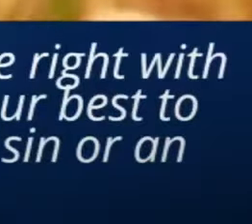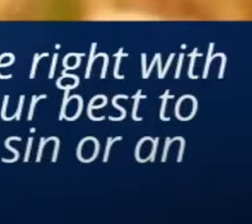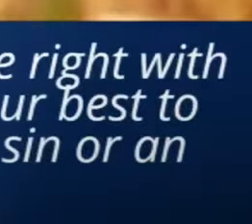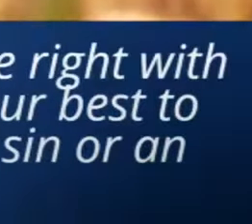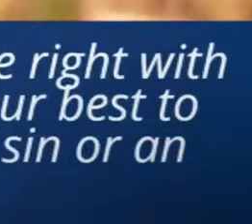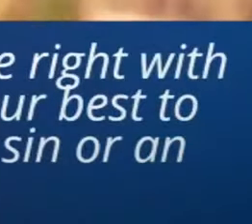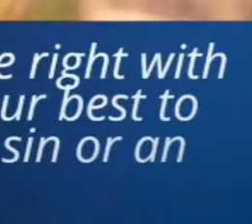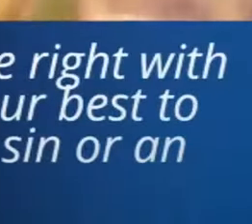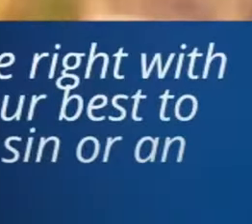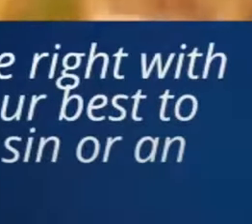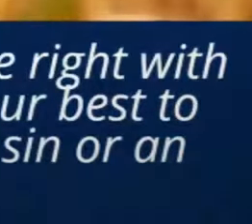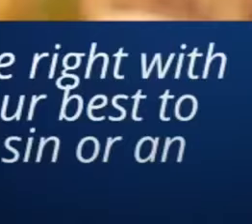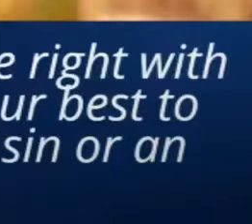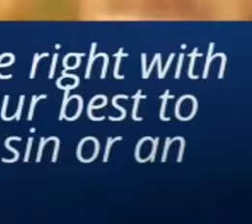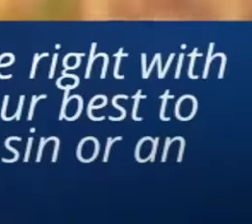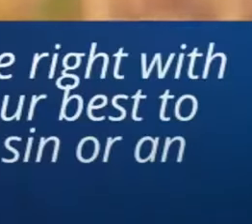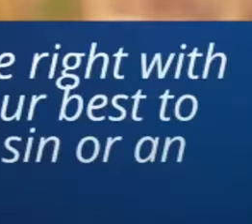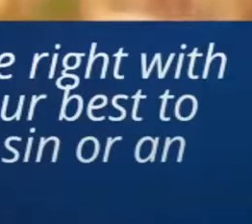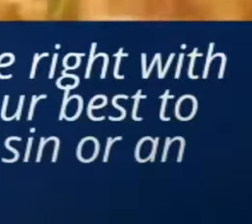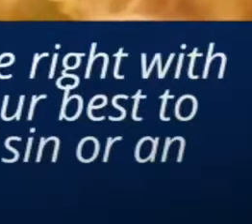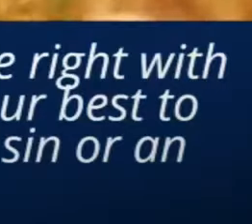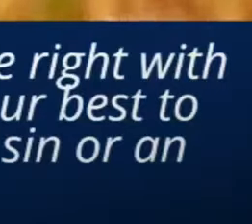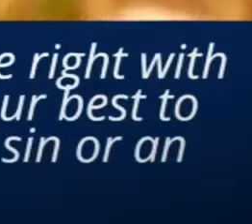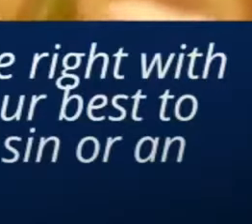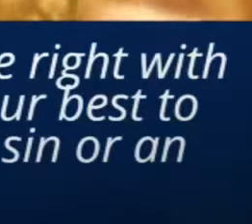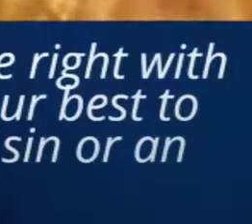sin or an offense has